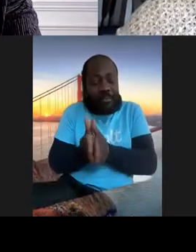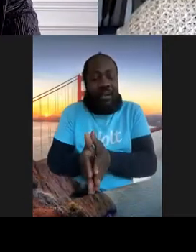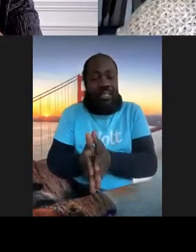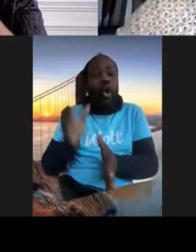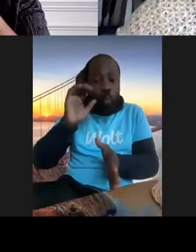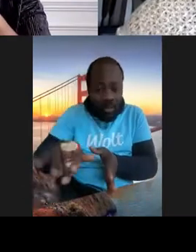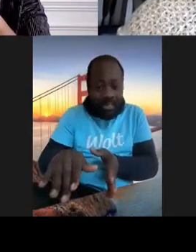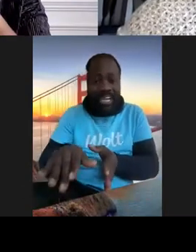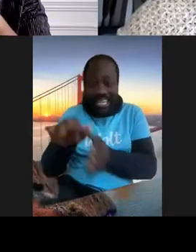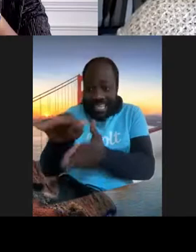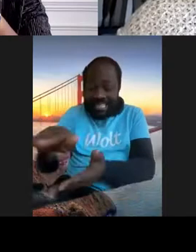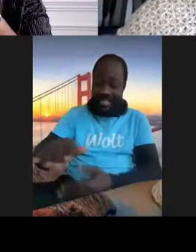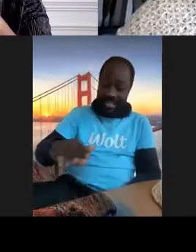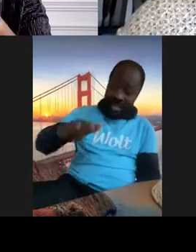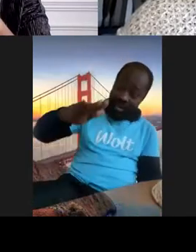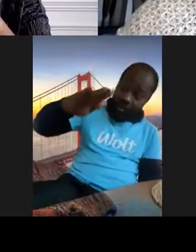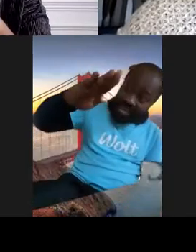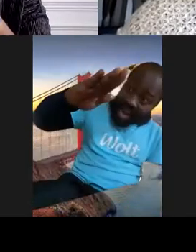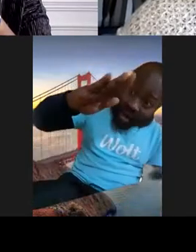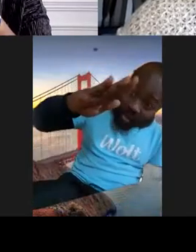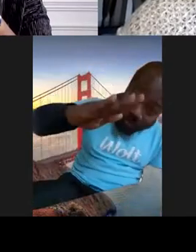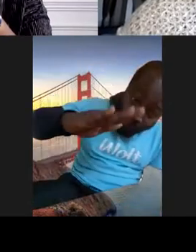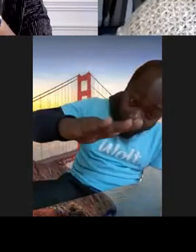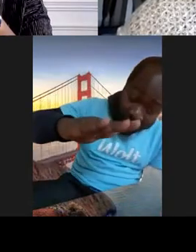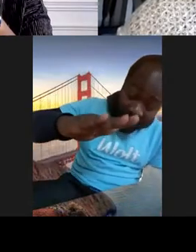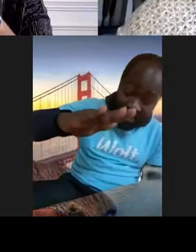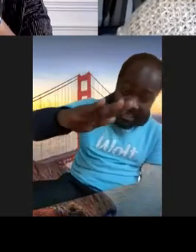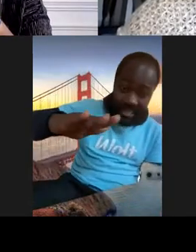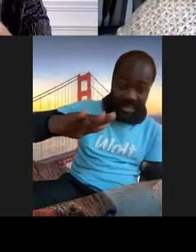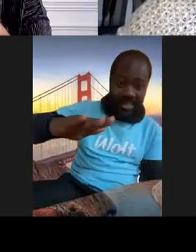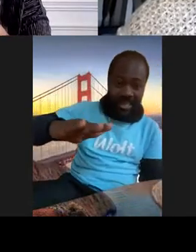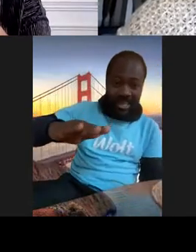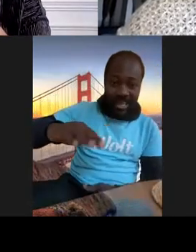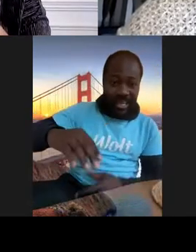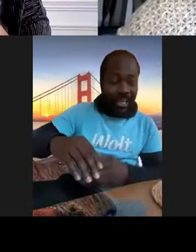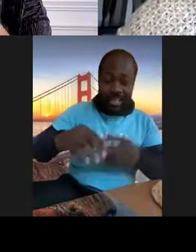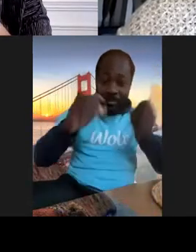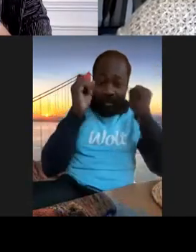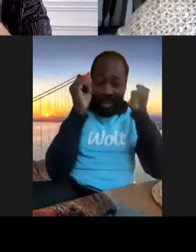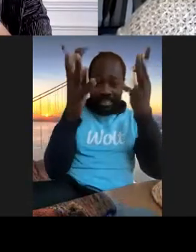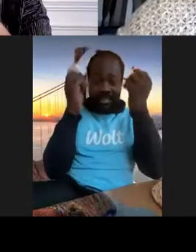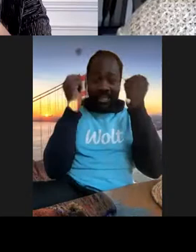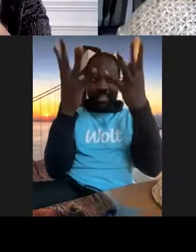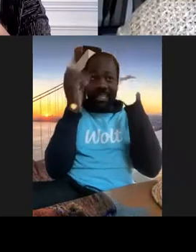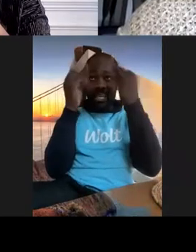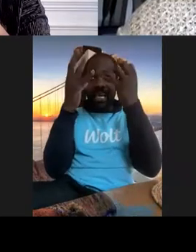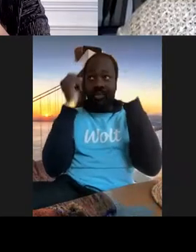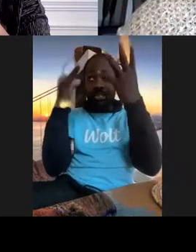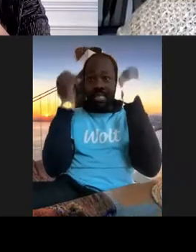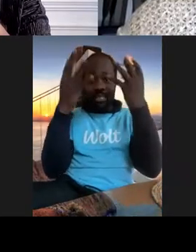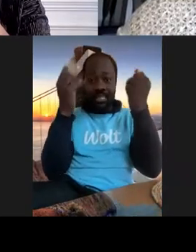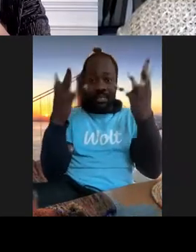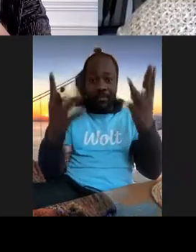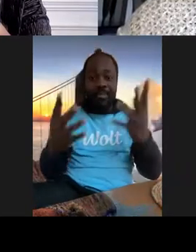deaf parents wanting their kids, no matter how small the kid is, the moment the kid can